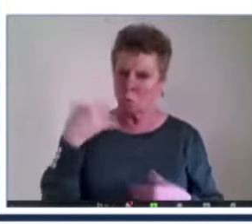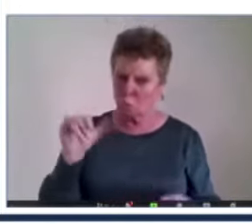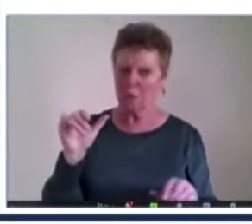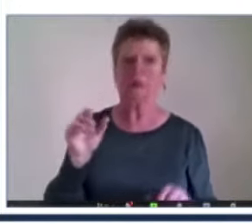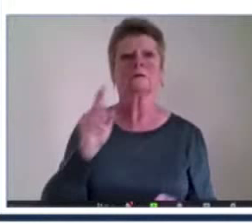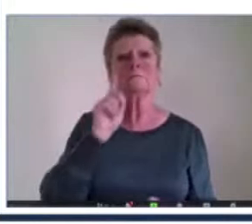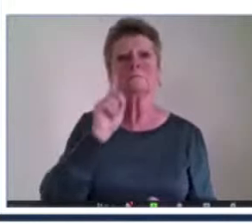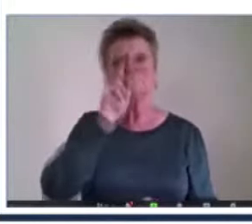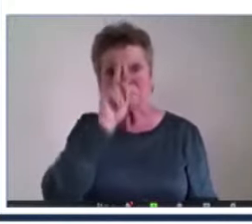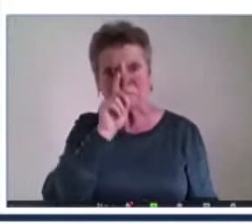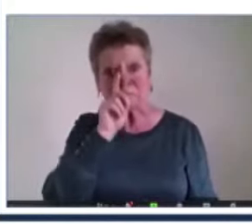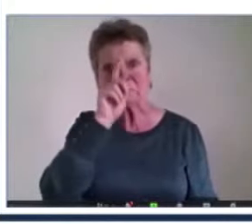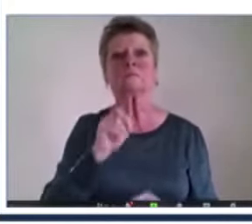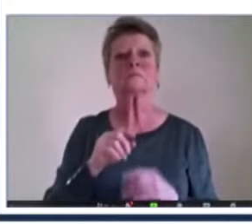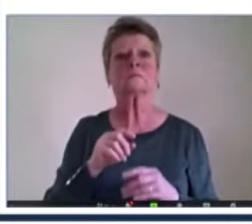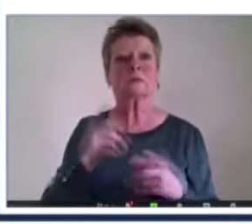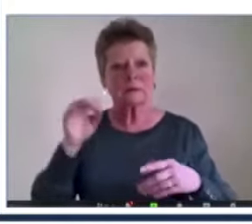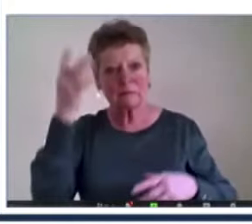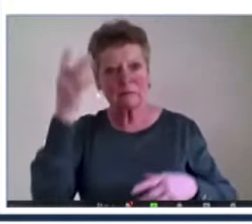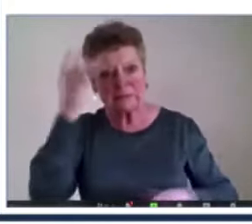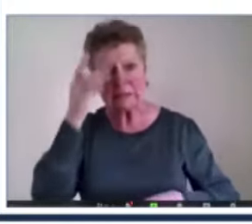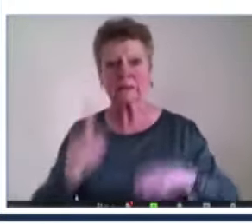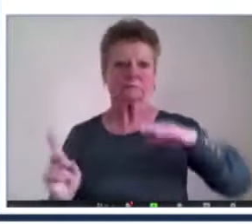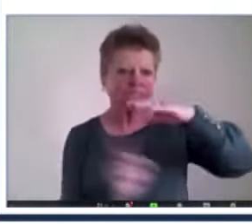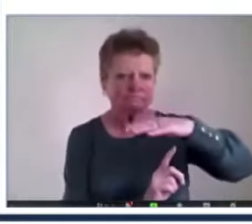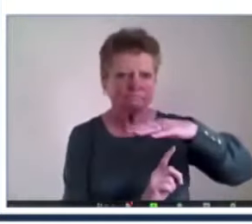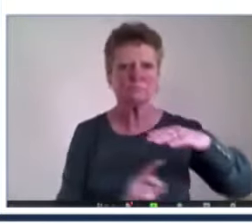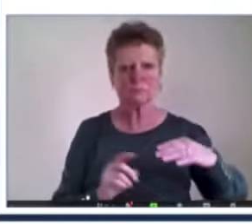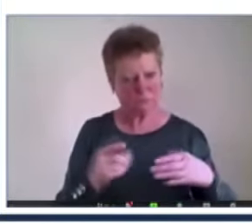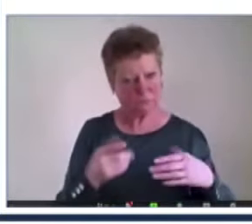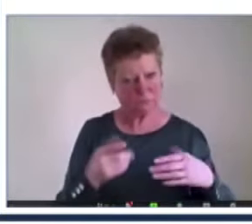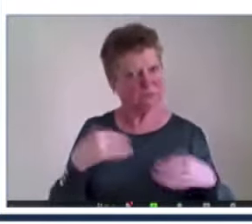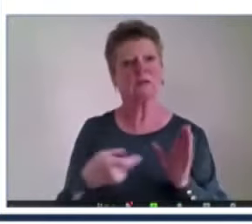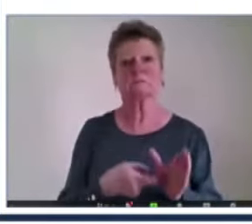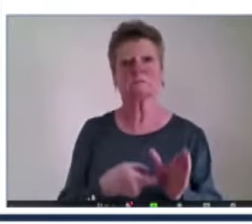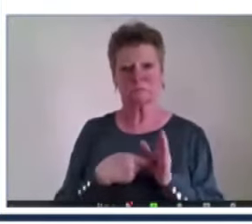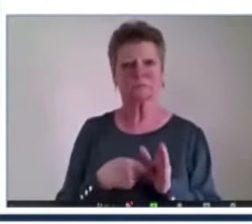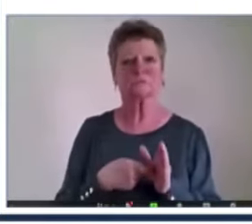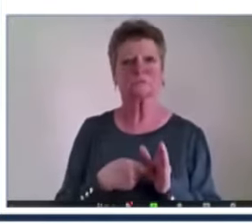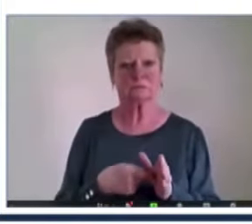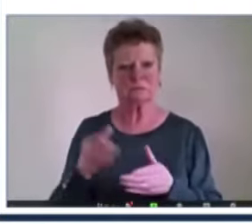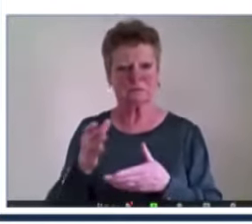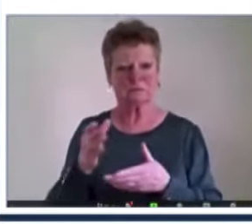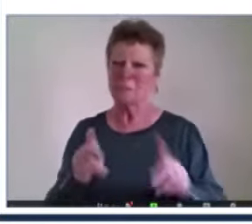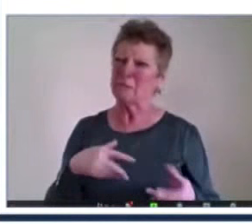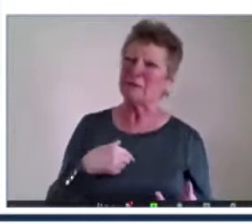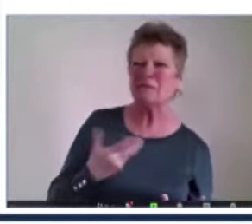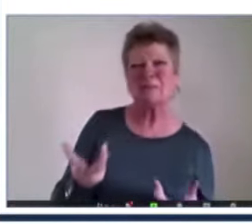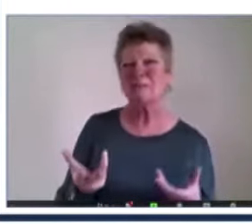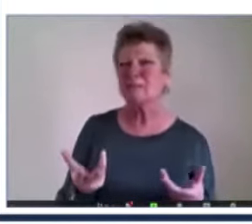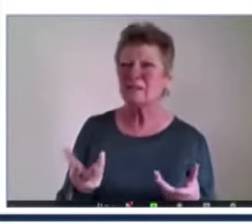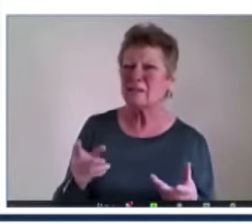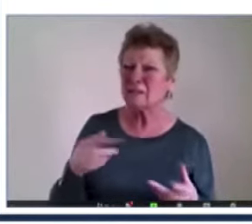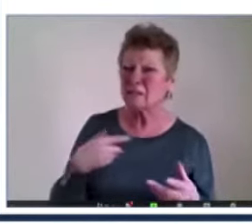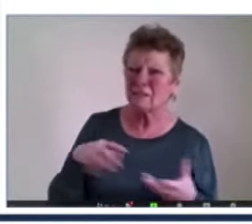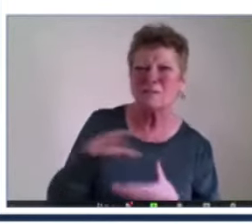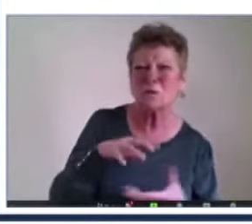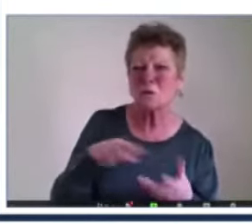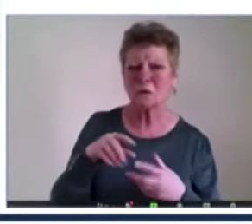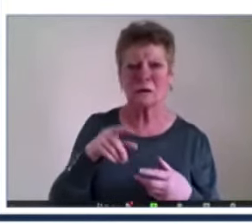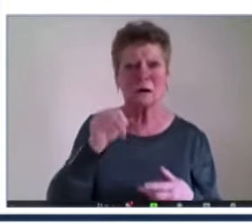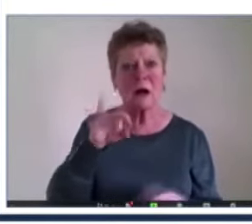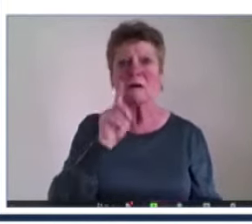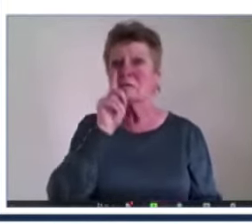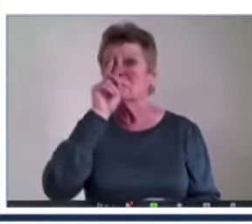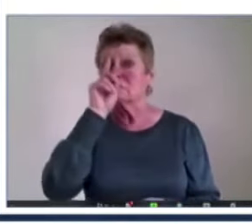be mandatory. I've heard some confusion about that. So certainly, if you test positive, whether it's a rapid test